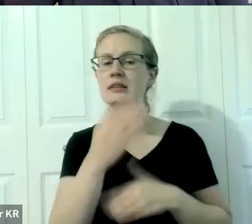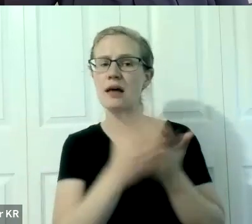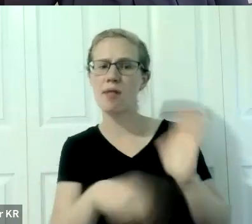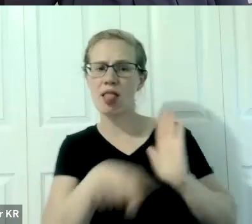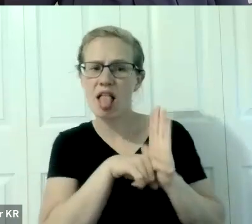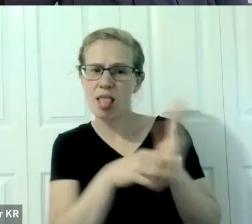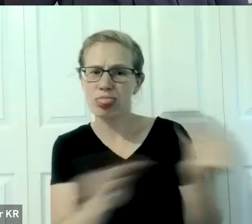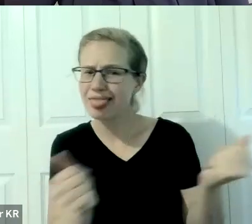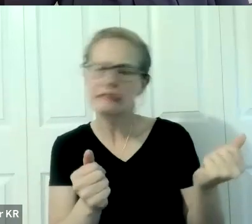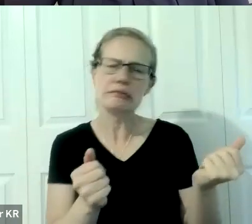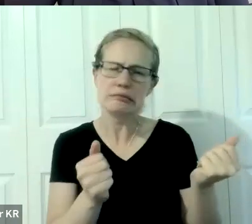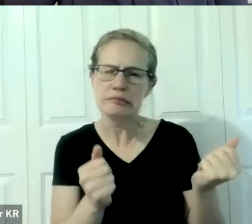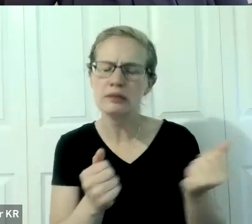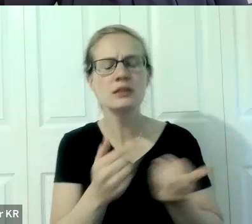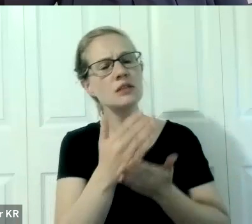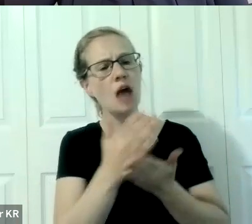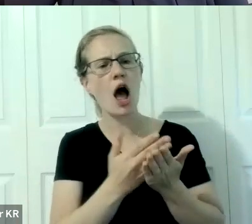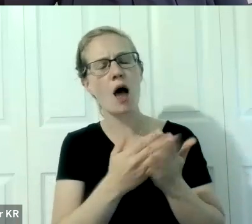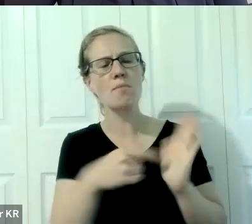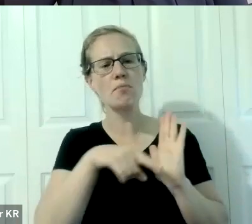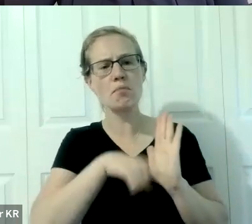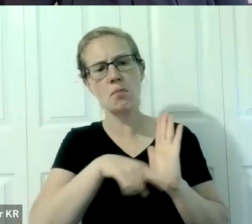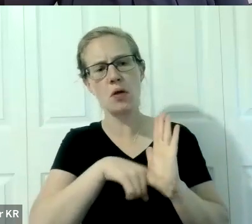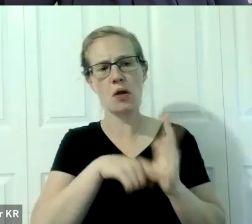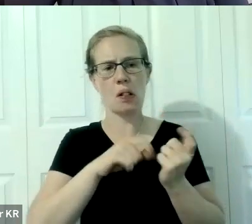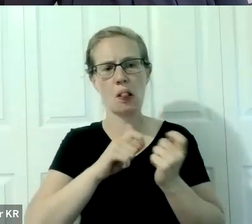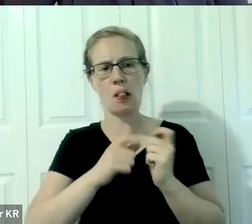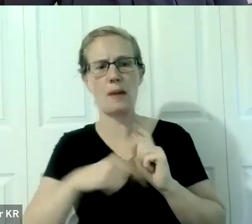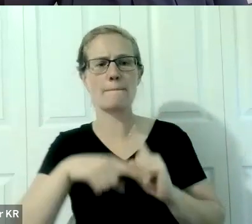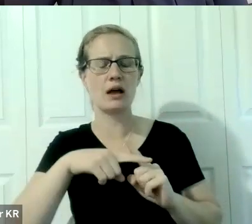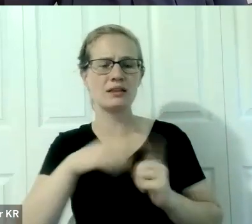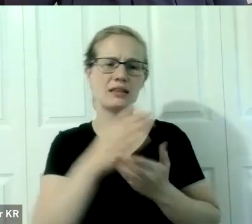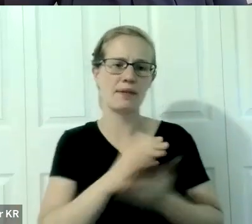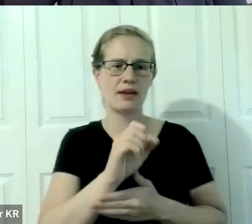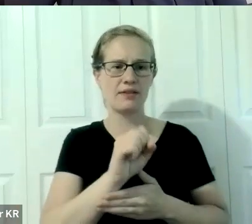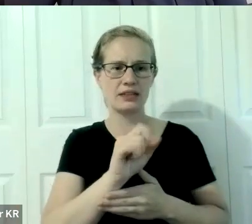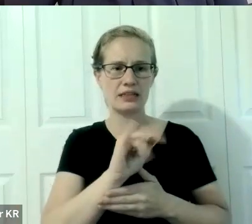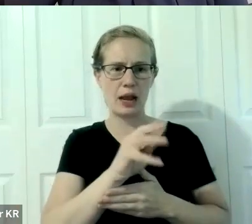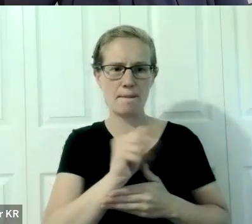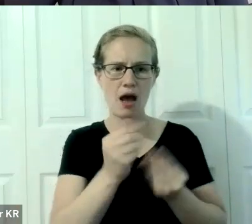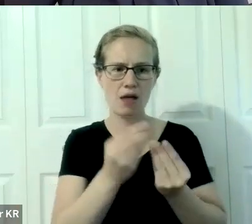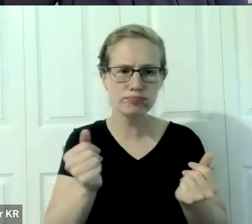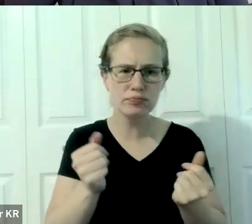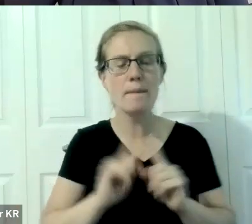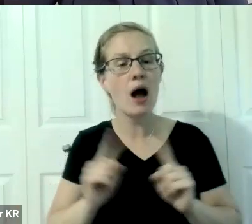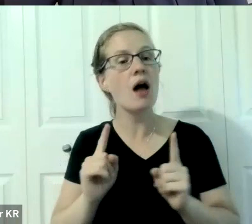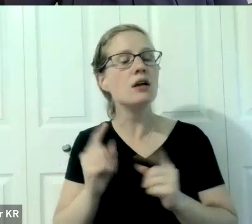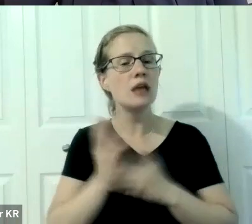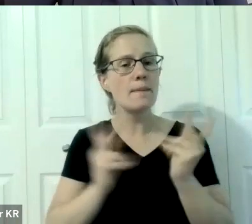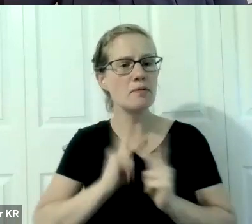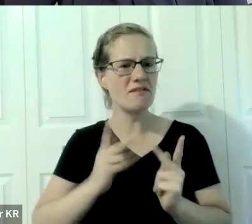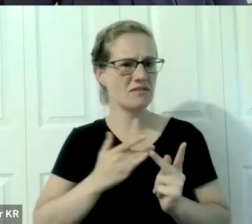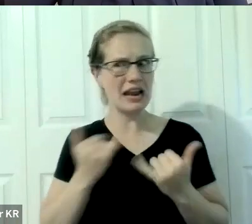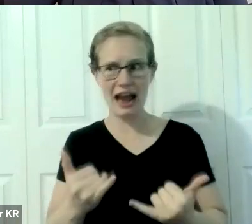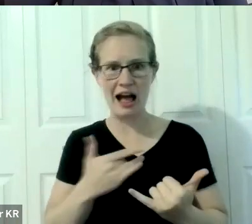certainly think it hasn't gone away entirely, but I think there are people that feel a little more